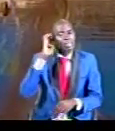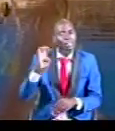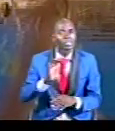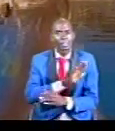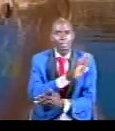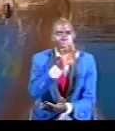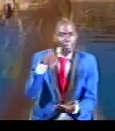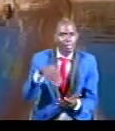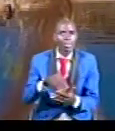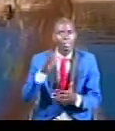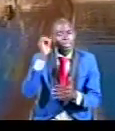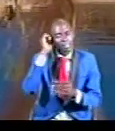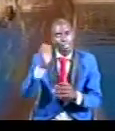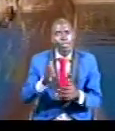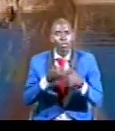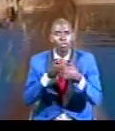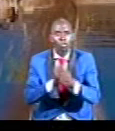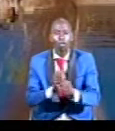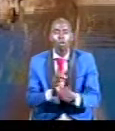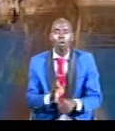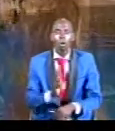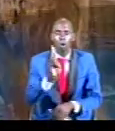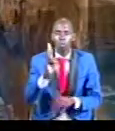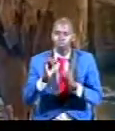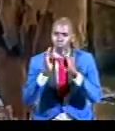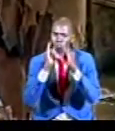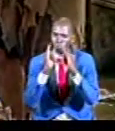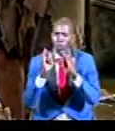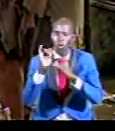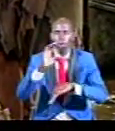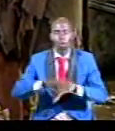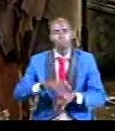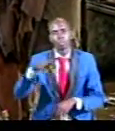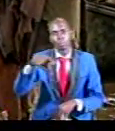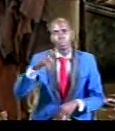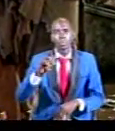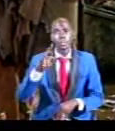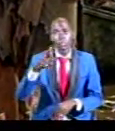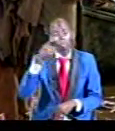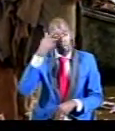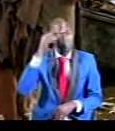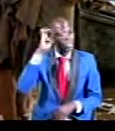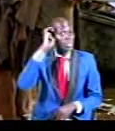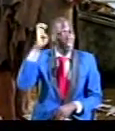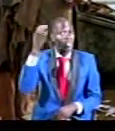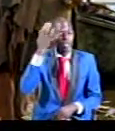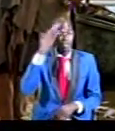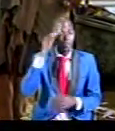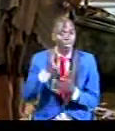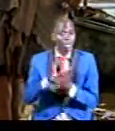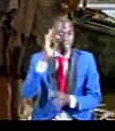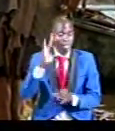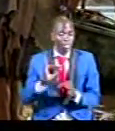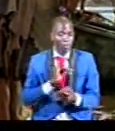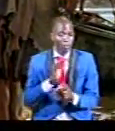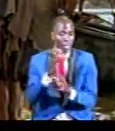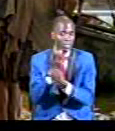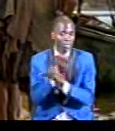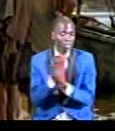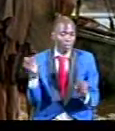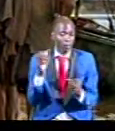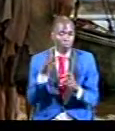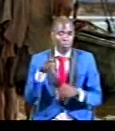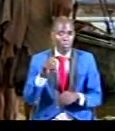his follow-up instruction on Peter, because he knew if I get Peter, he will influence the rest of